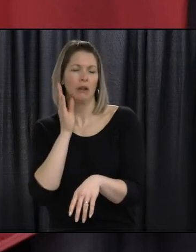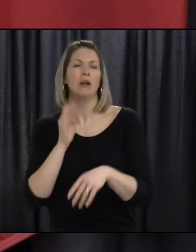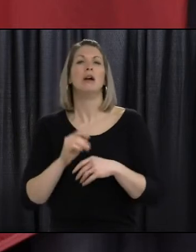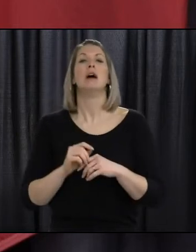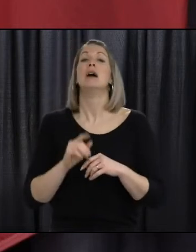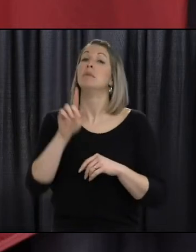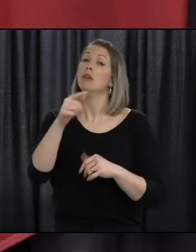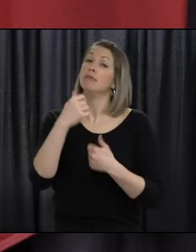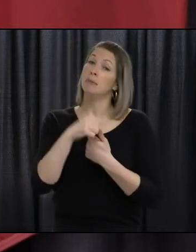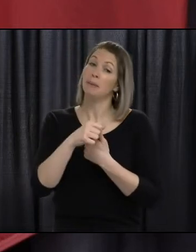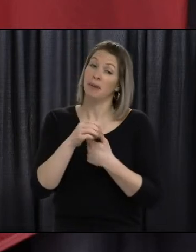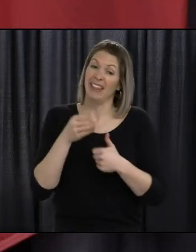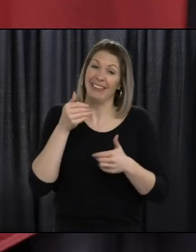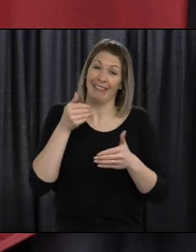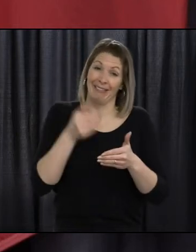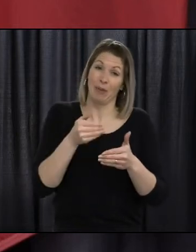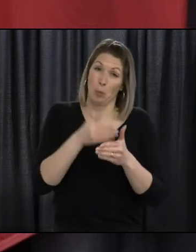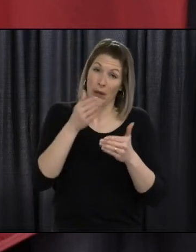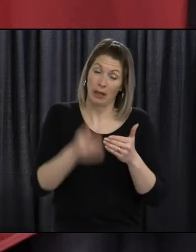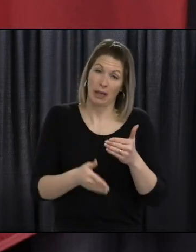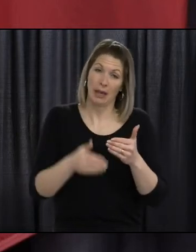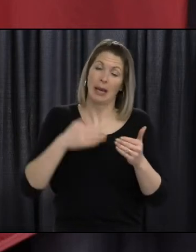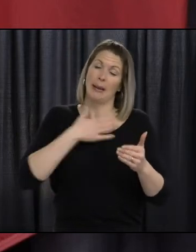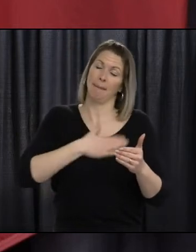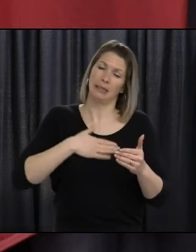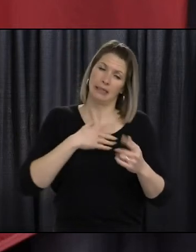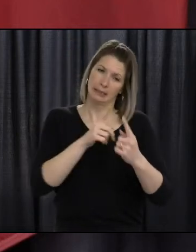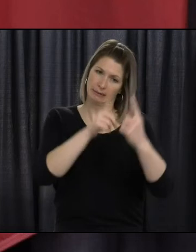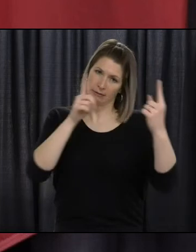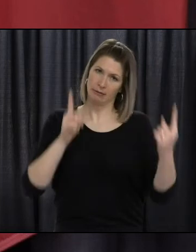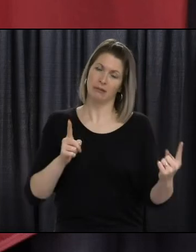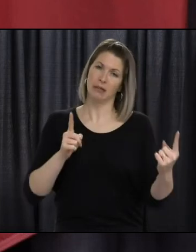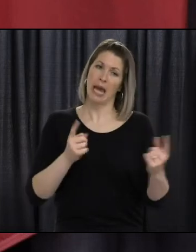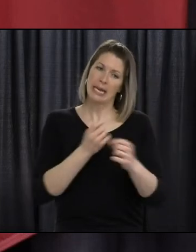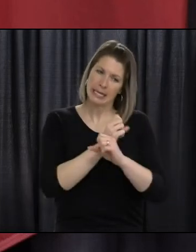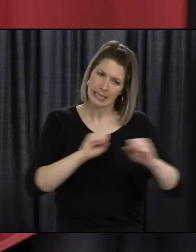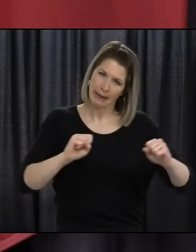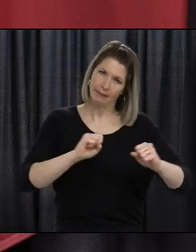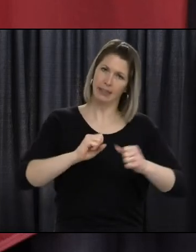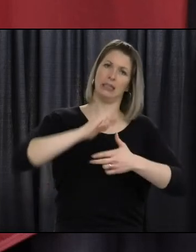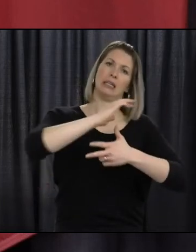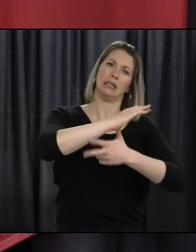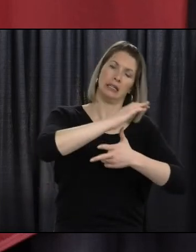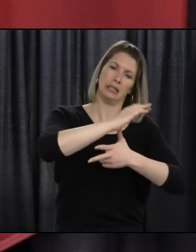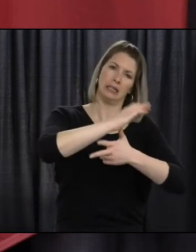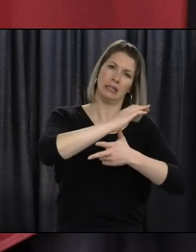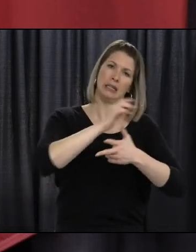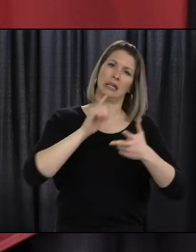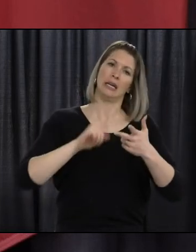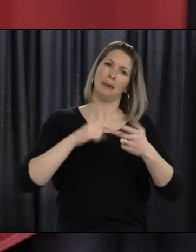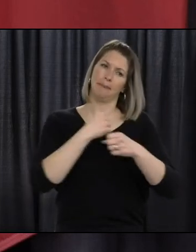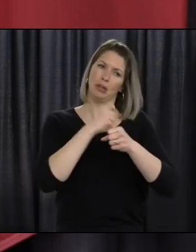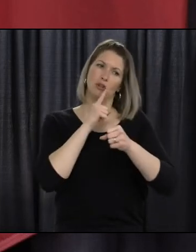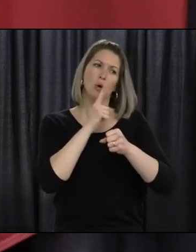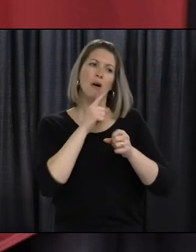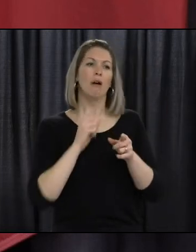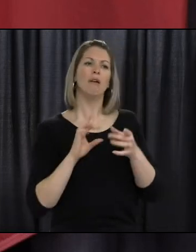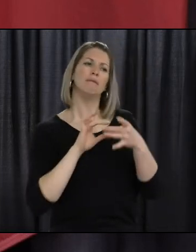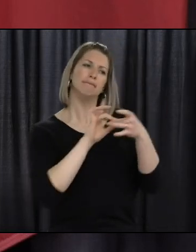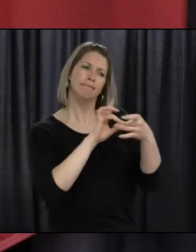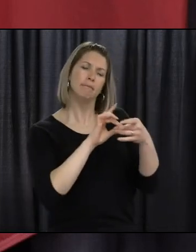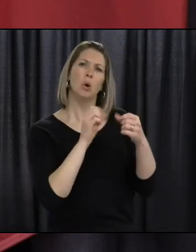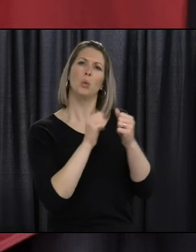that top in mind. Please stay socially connected with seniors and some of the most vulnerable in our society. Keep